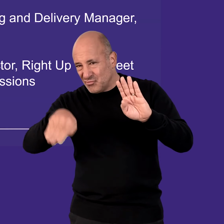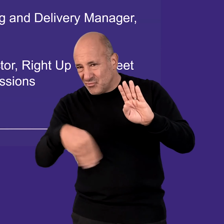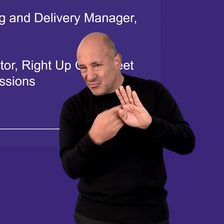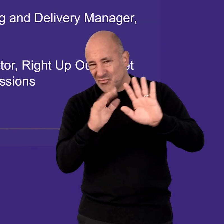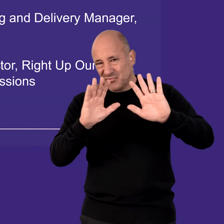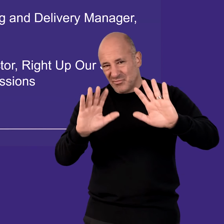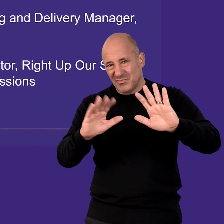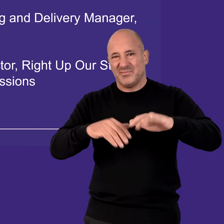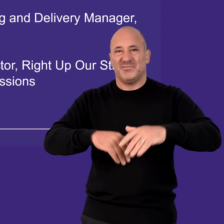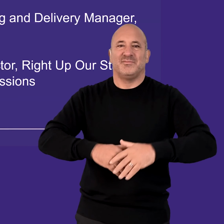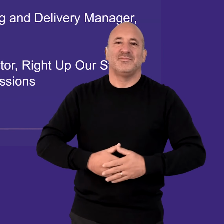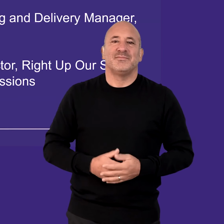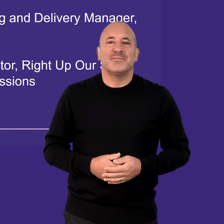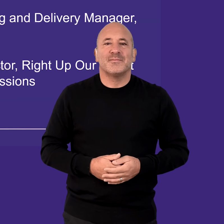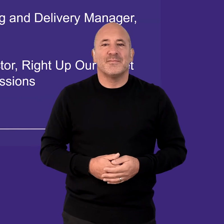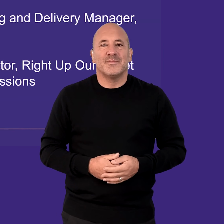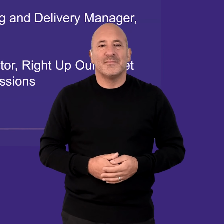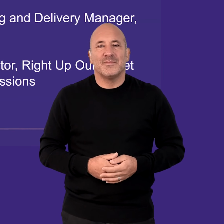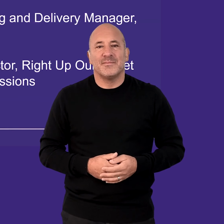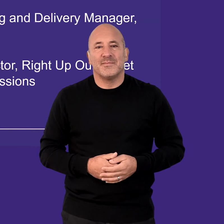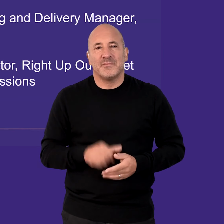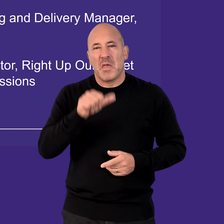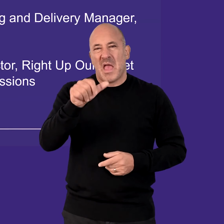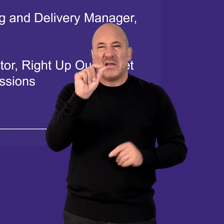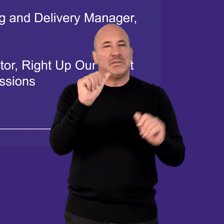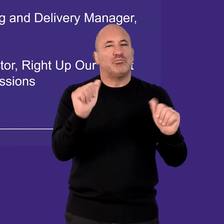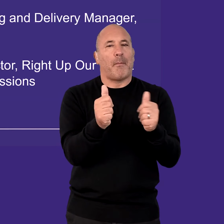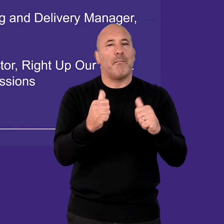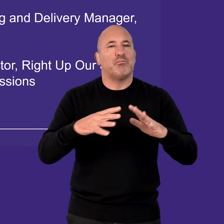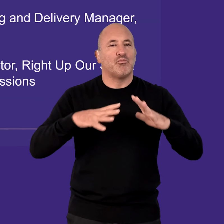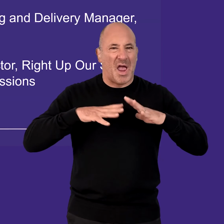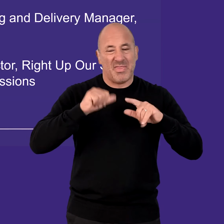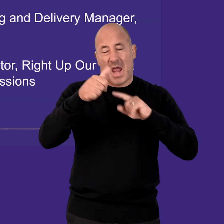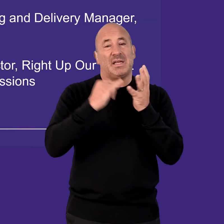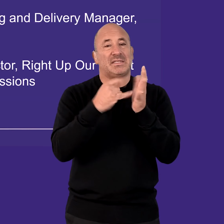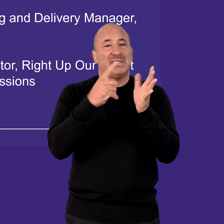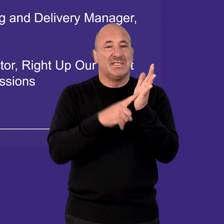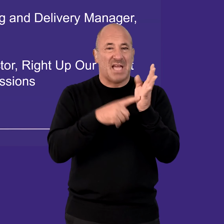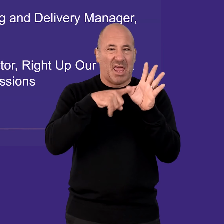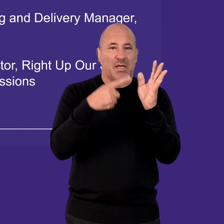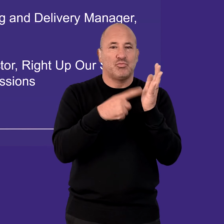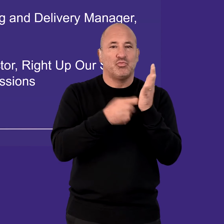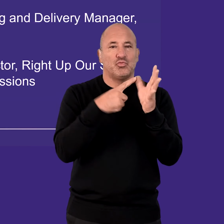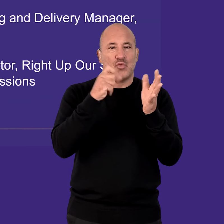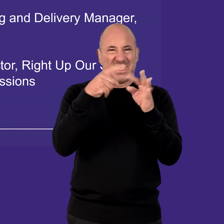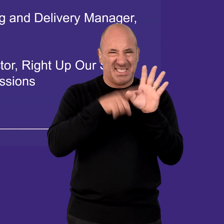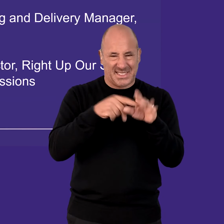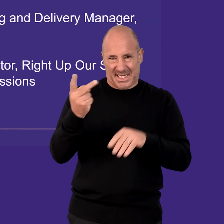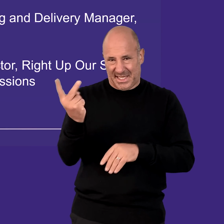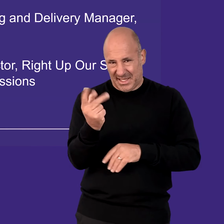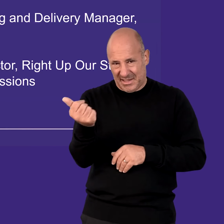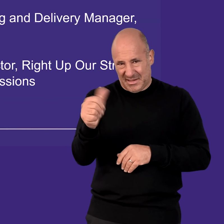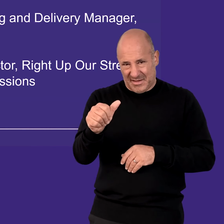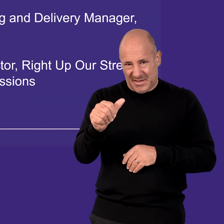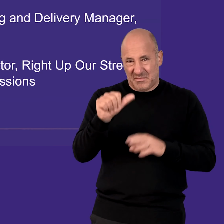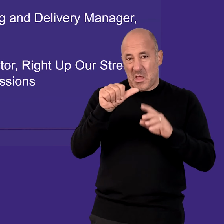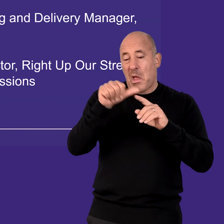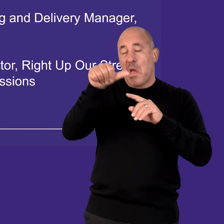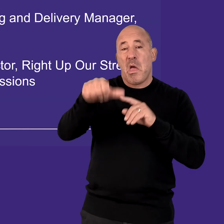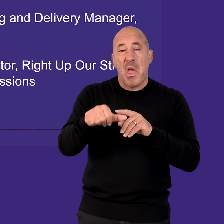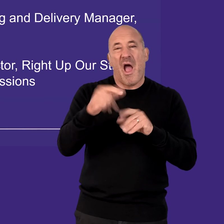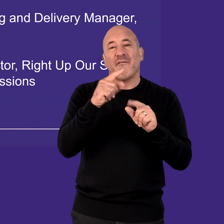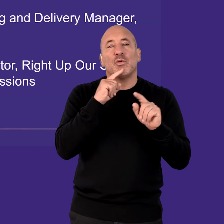until about 10:40, and then Kat. We're going to take a little break, and then we'll have Sally and Tracy from Right Up